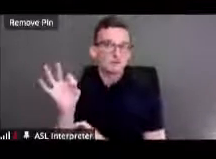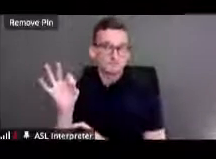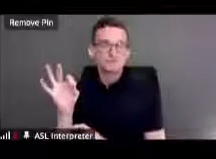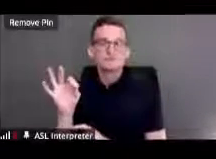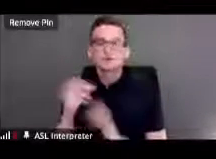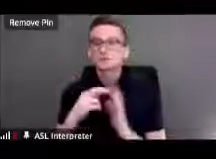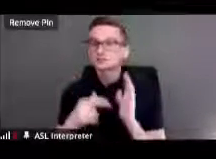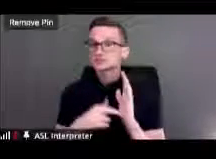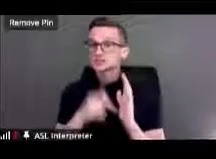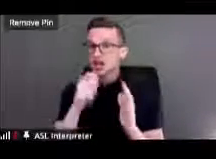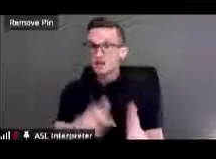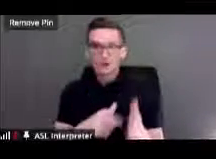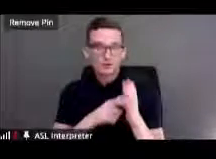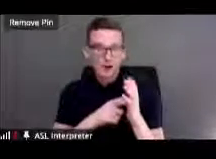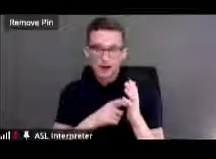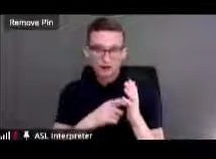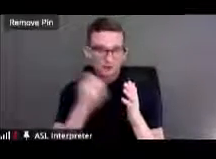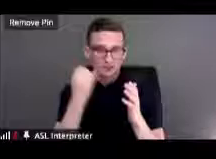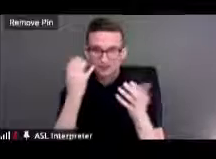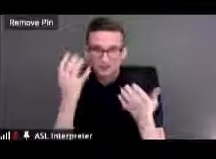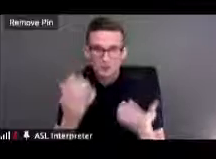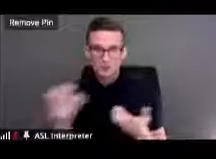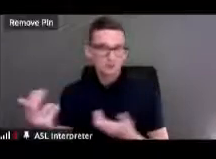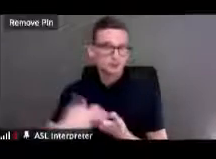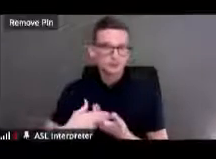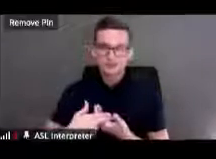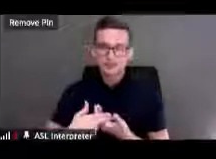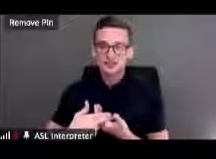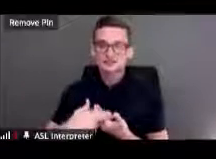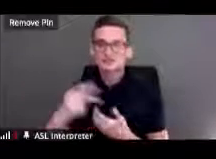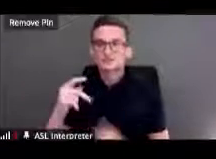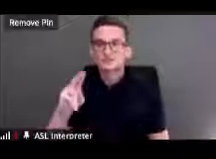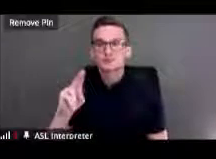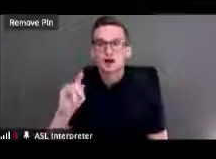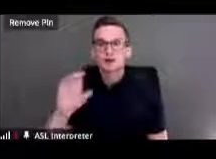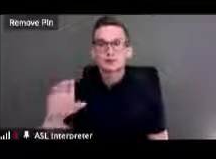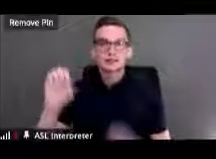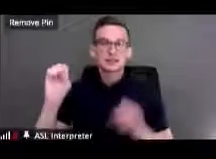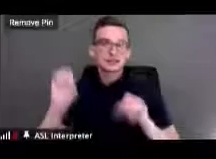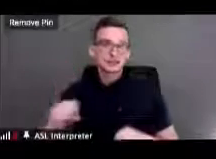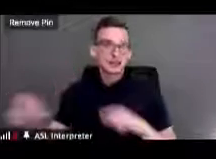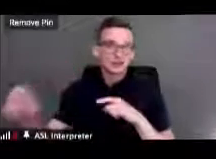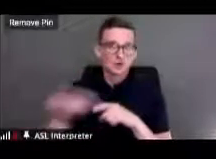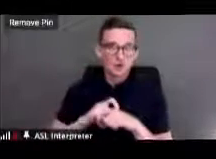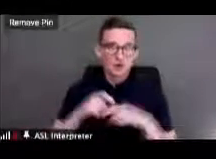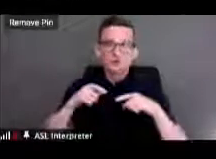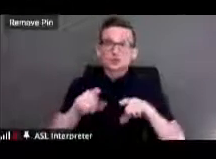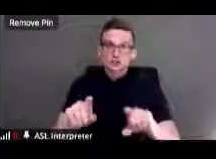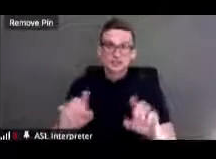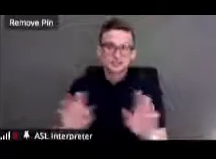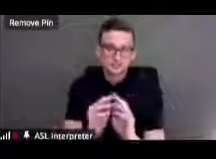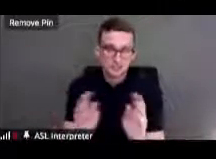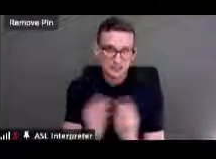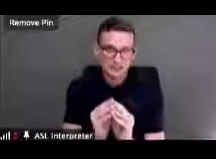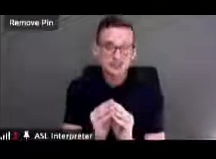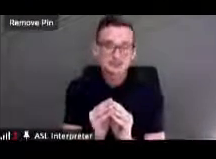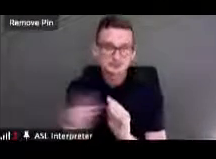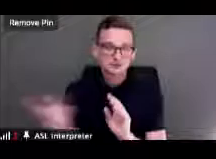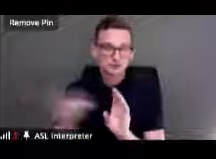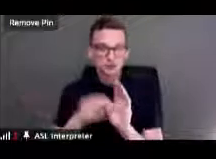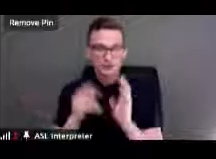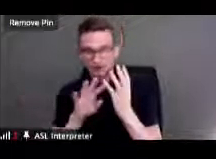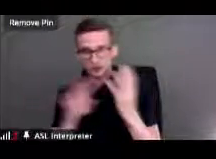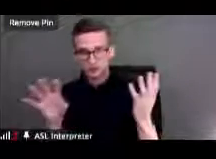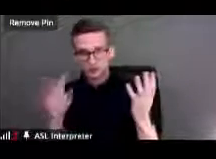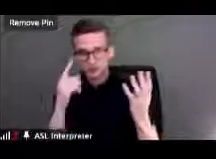to participate in this public input meeting. The public has the option of calling in during this meeting to get in the queue to